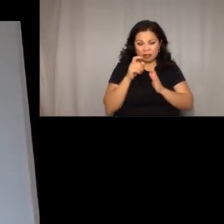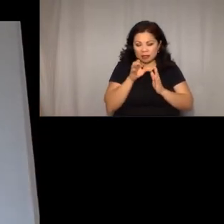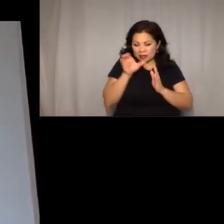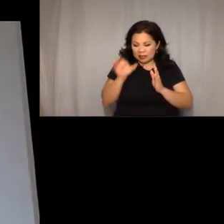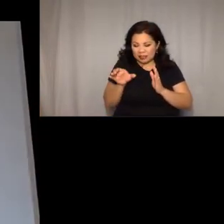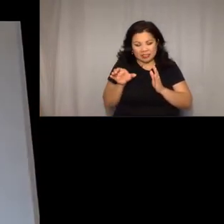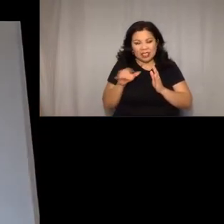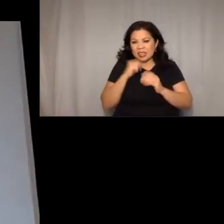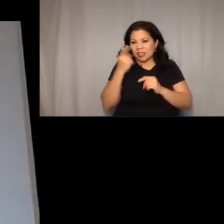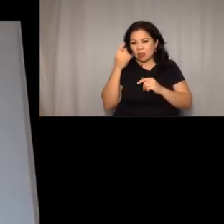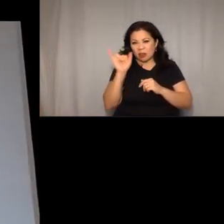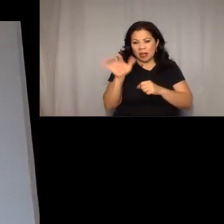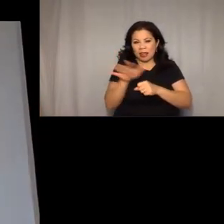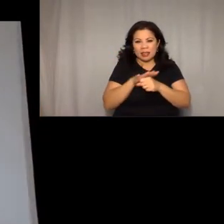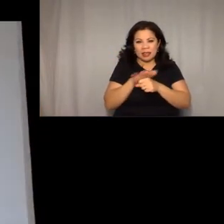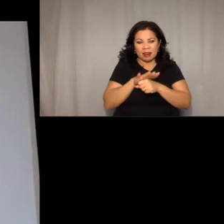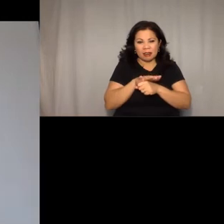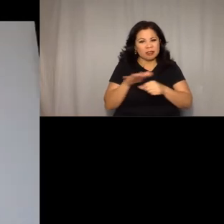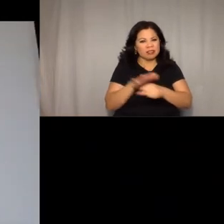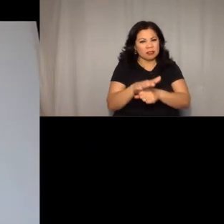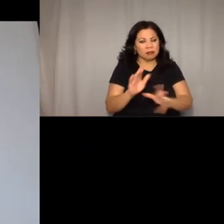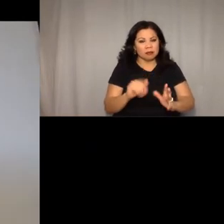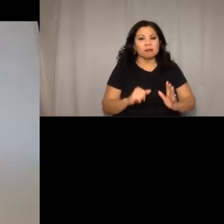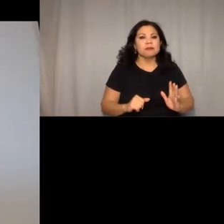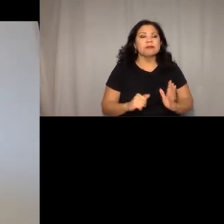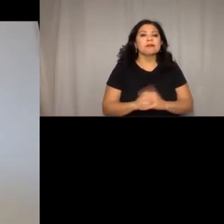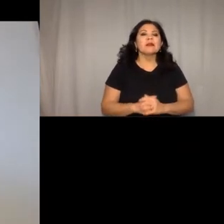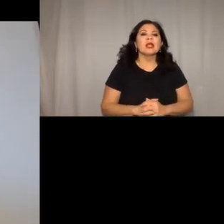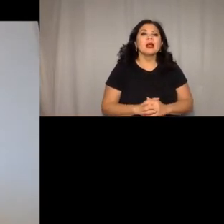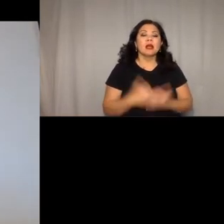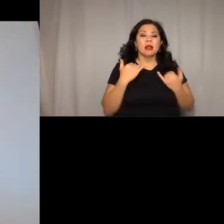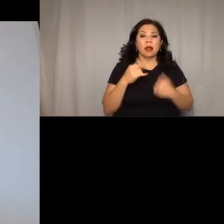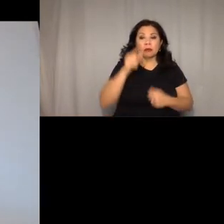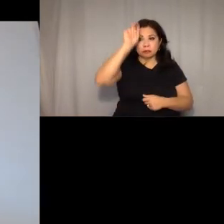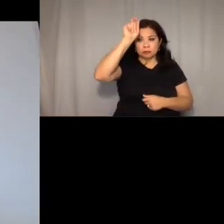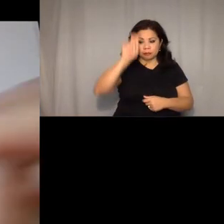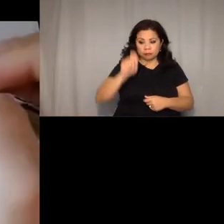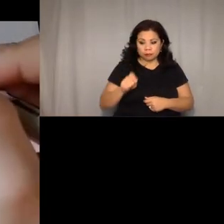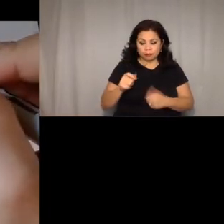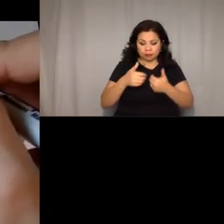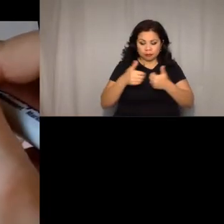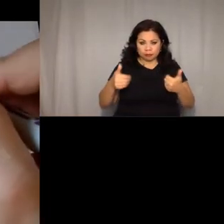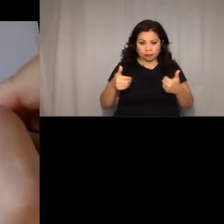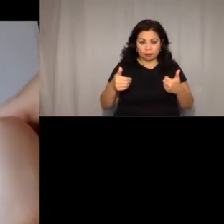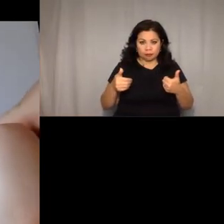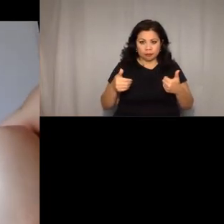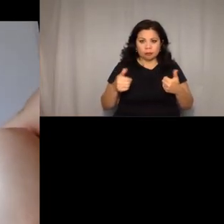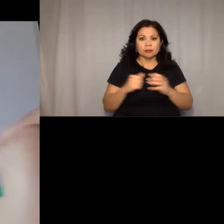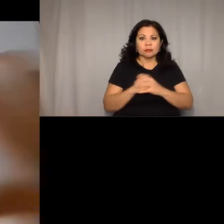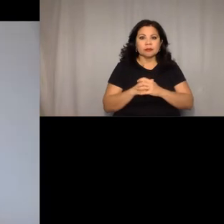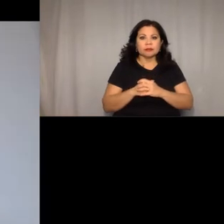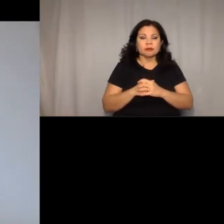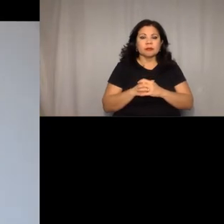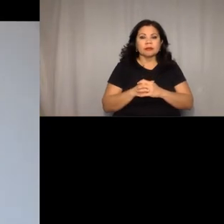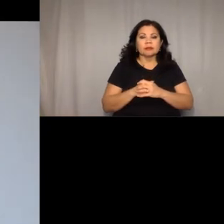enough room. So let's look at 12. Okay, well, I'm going to split it down the middle, just like this,